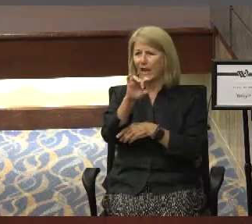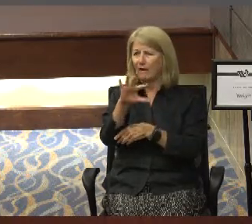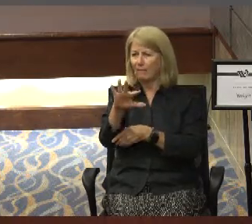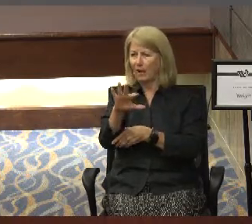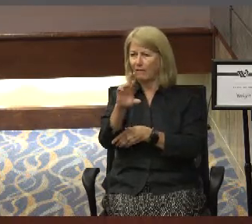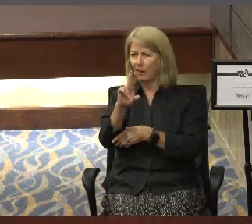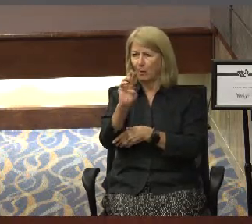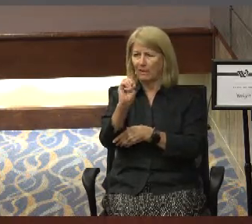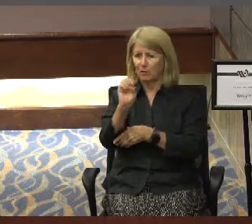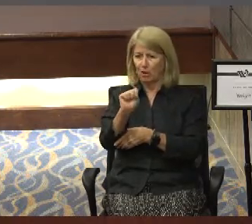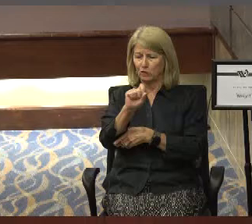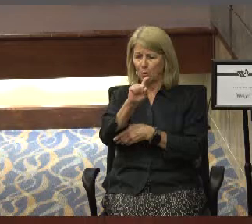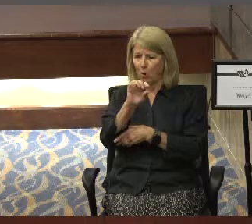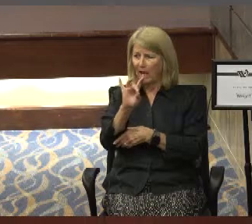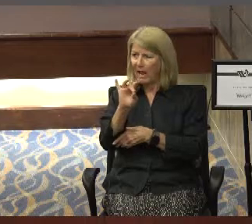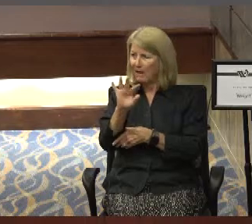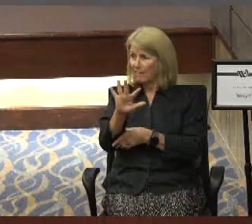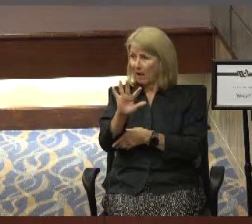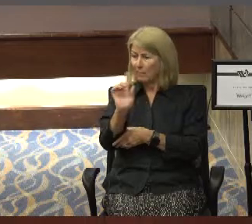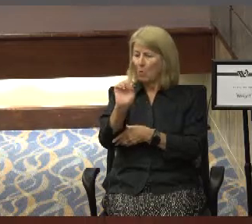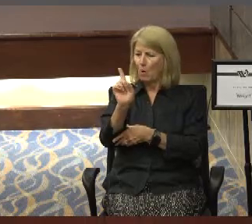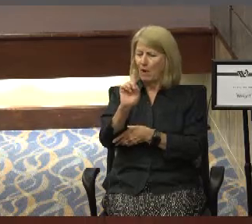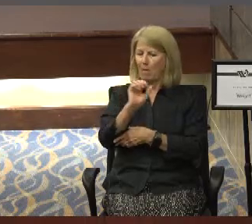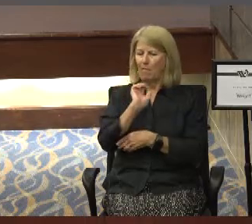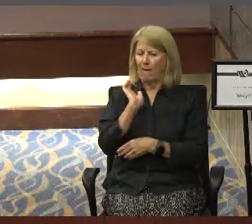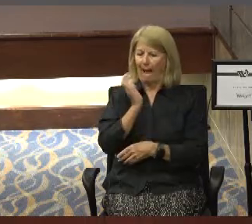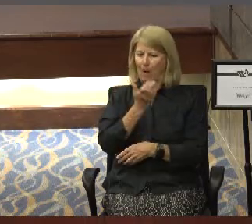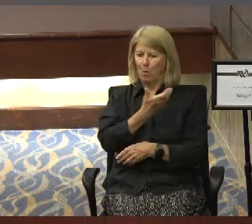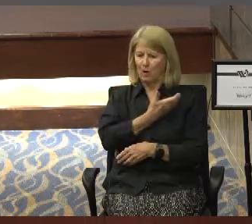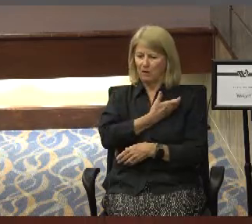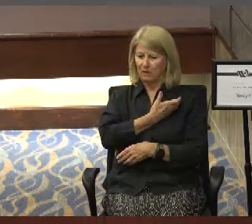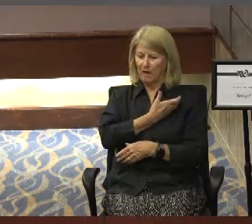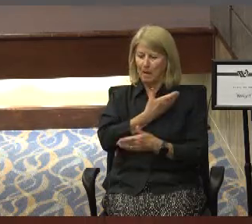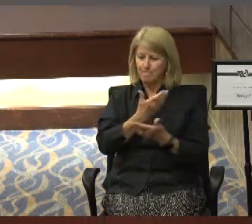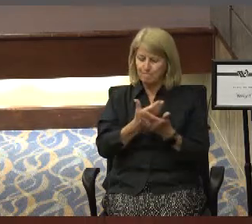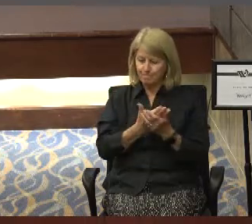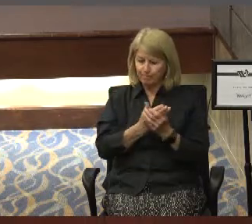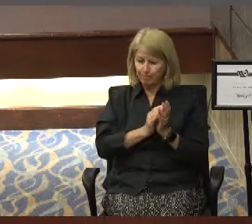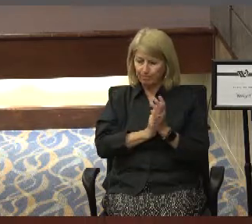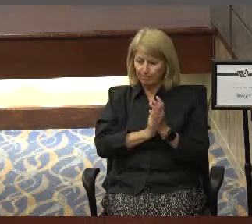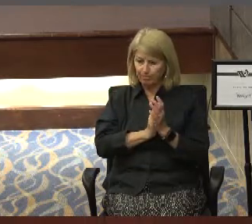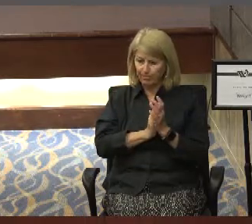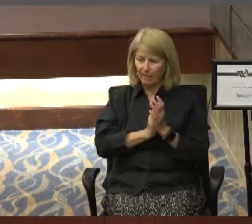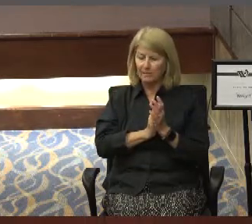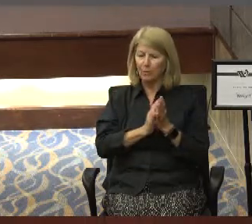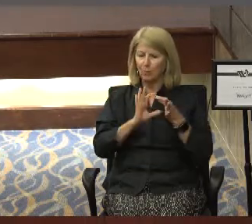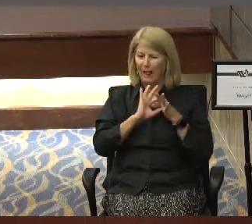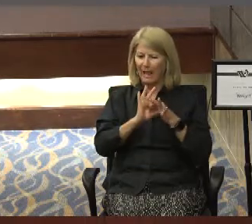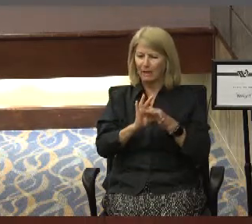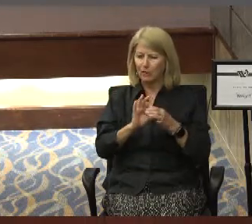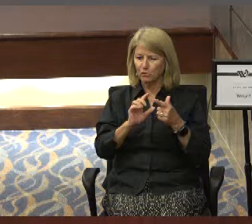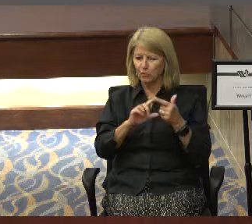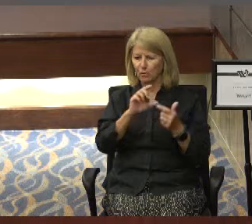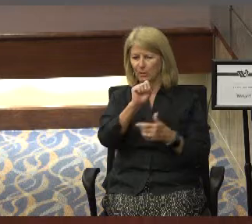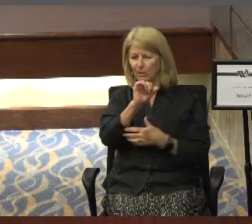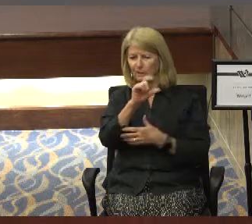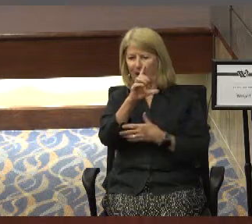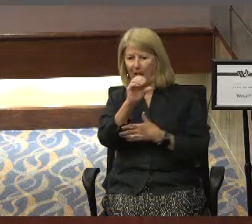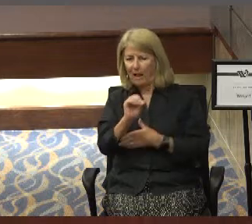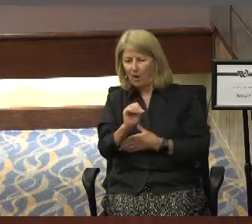Resolution 185, where our it has to do with the Silo District